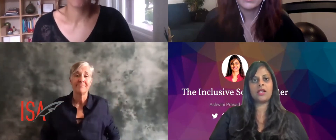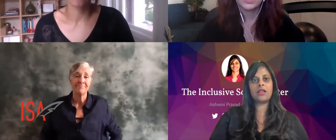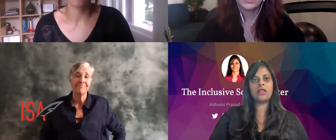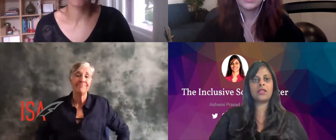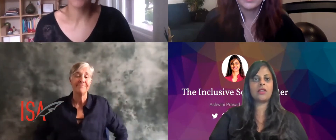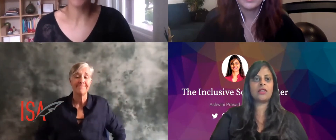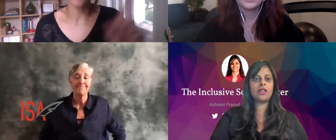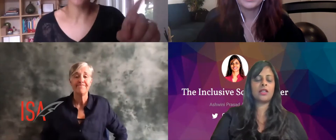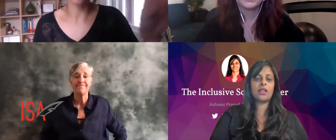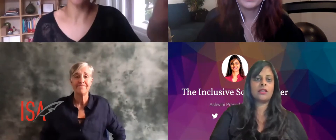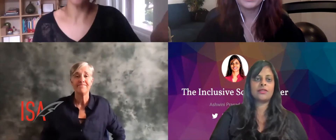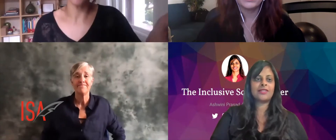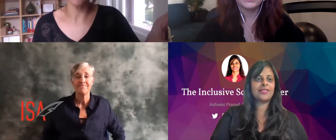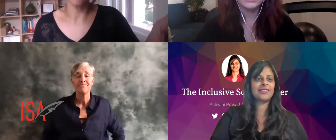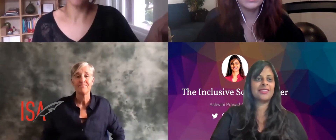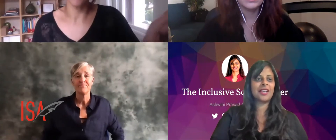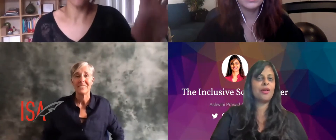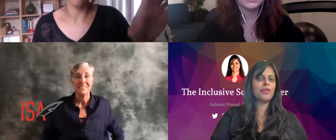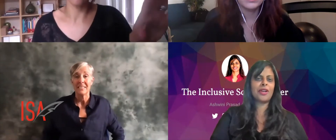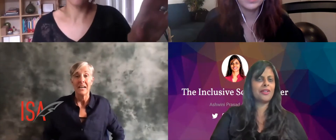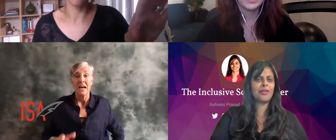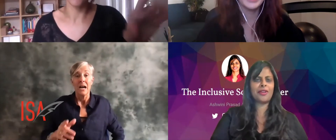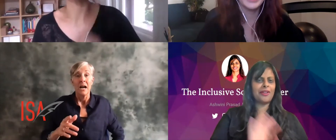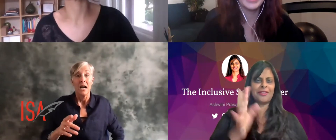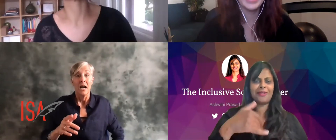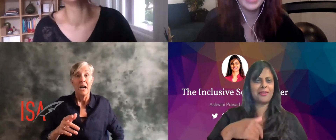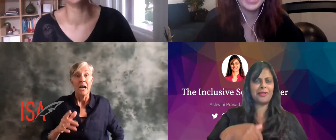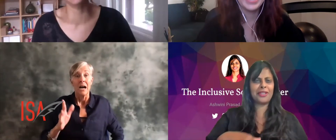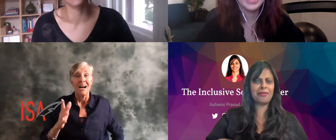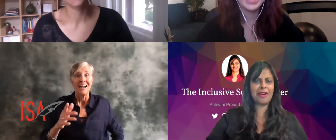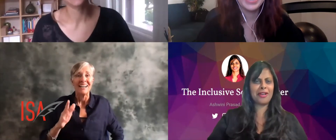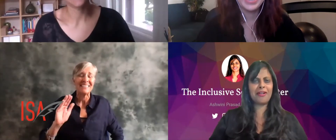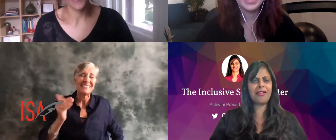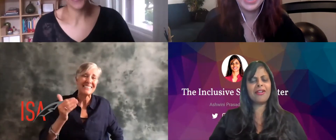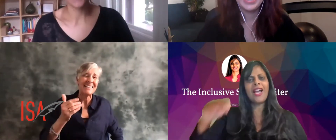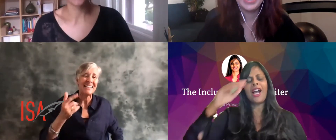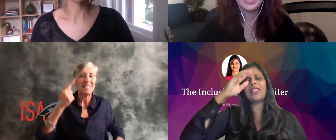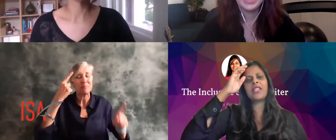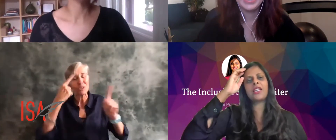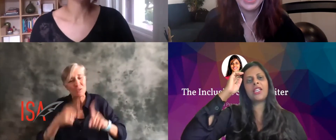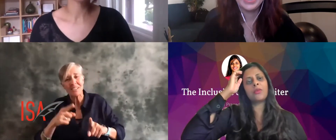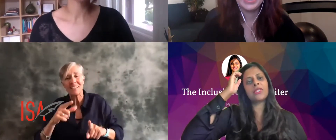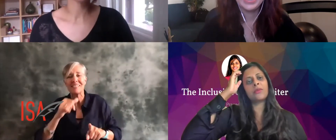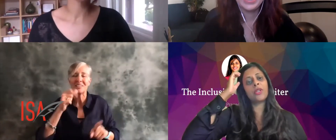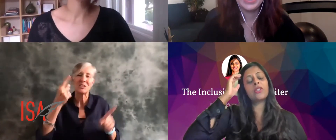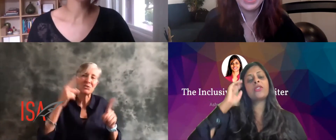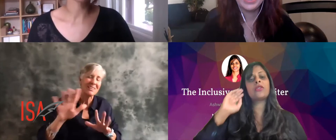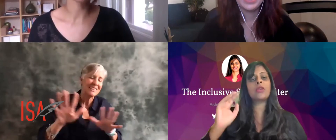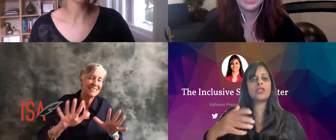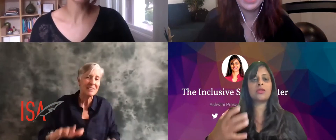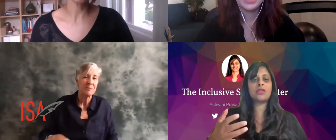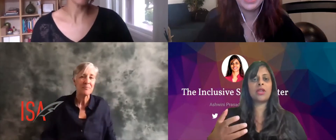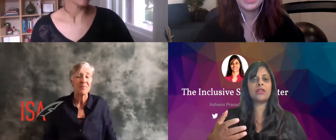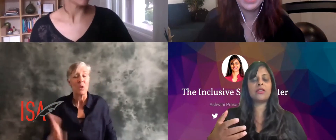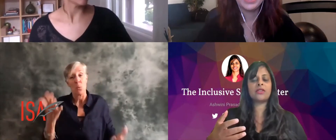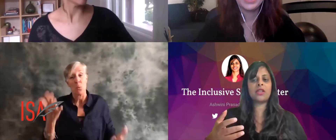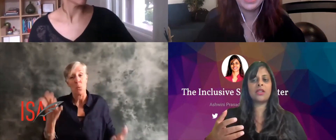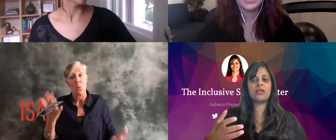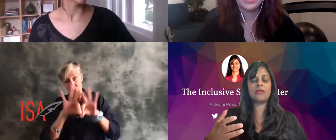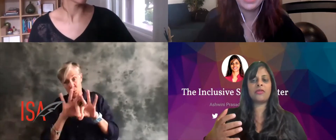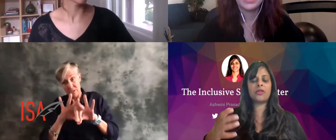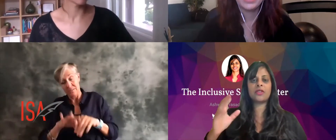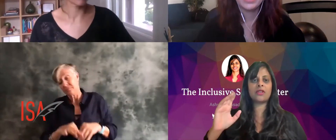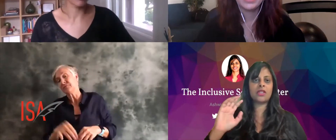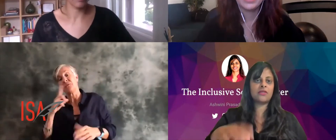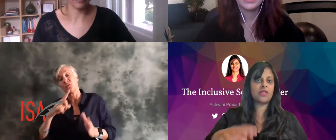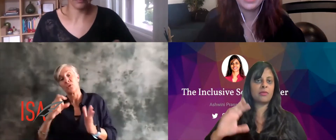It is, yeah, and it's I'm hard. not disagreeing with you at all. Oh, no. Okay. I think, you know, what's important too as screenwriters